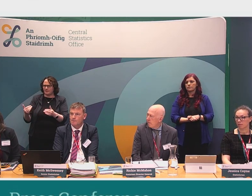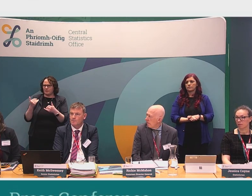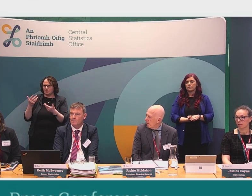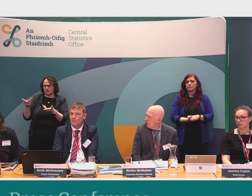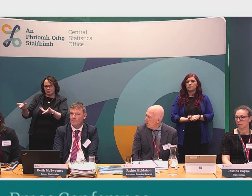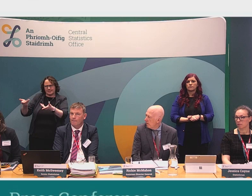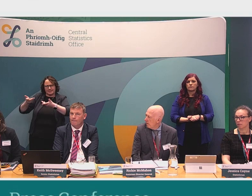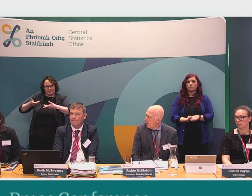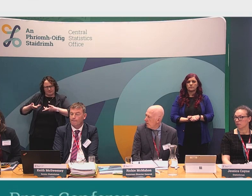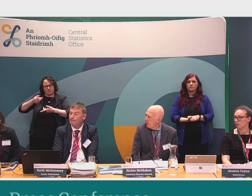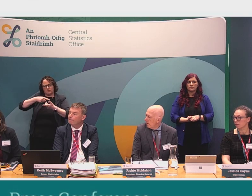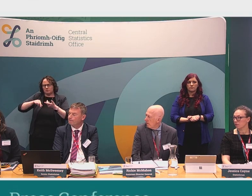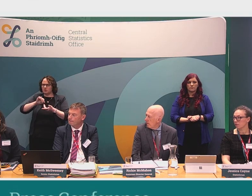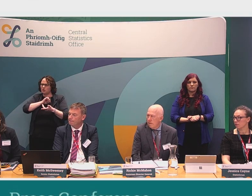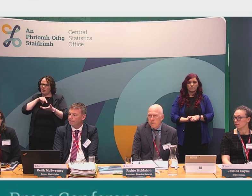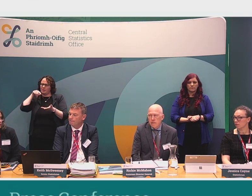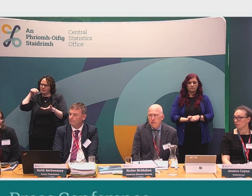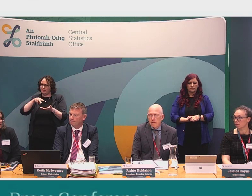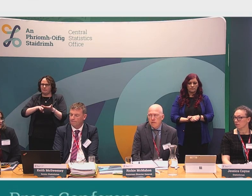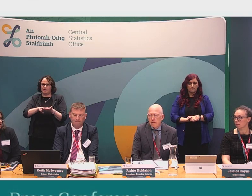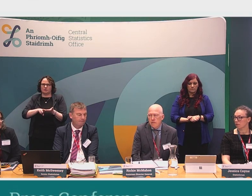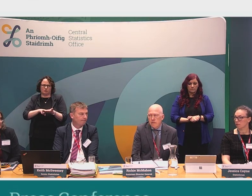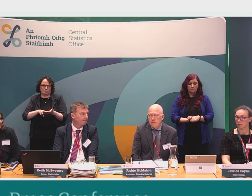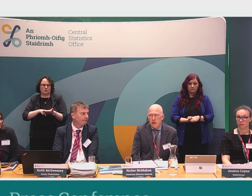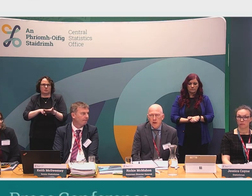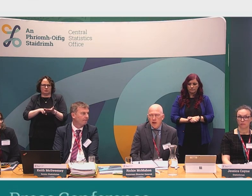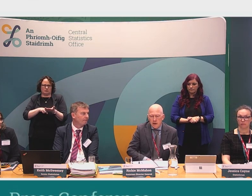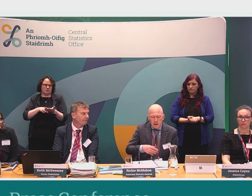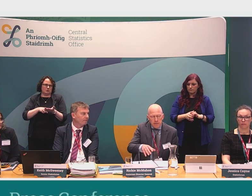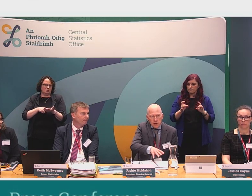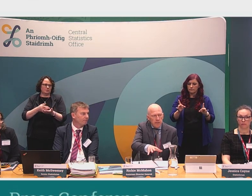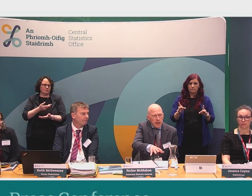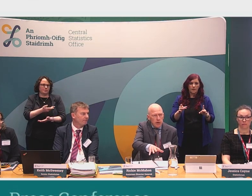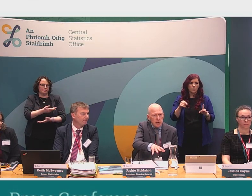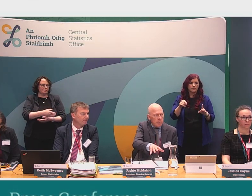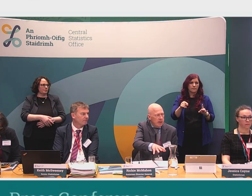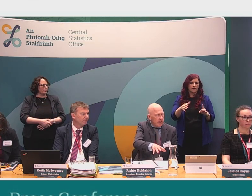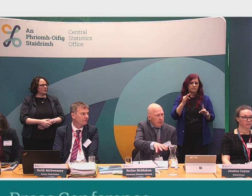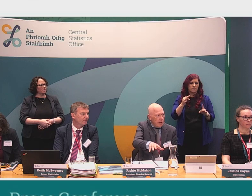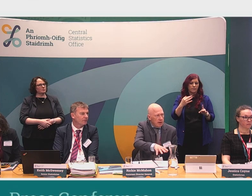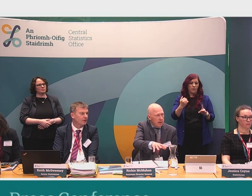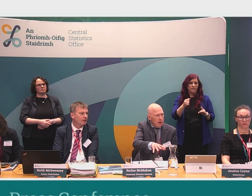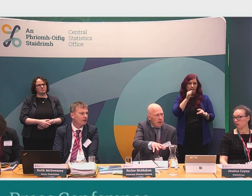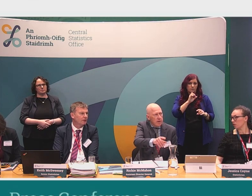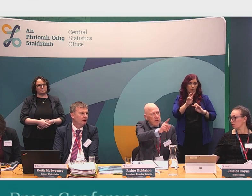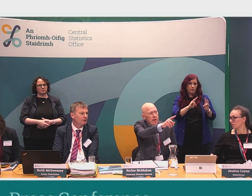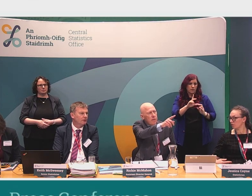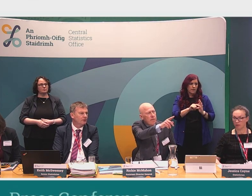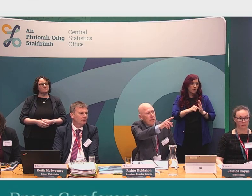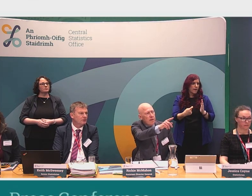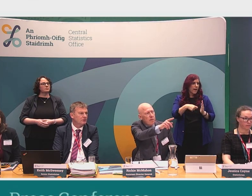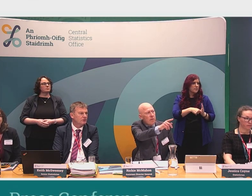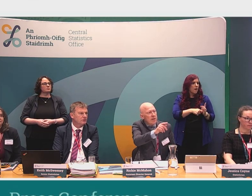to make sure that it's used to its utmost. Certainly, and if you do have any questions, please feel free to contact us. Sorry,